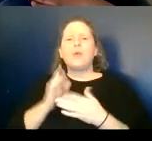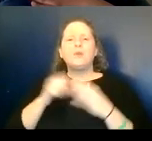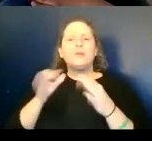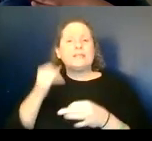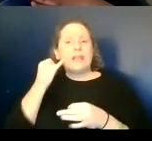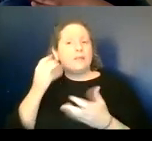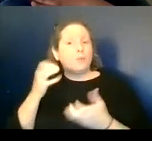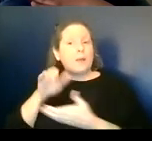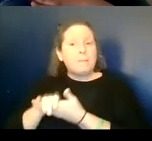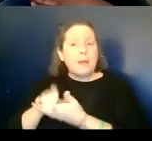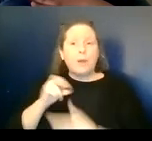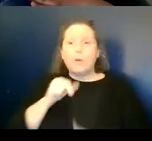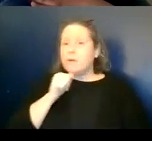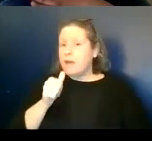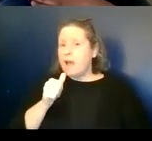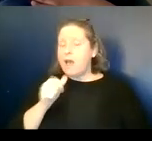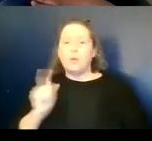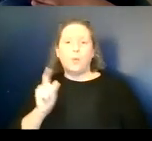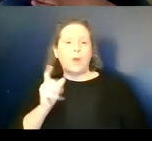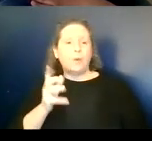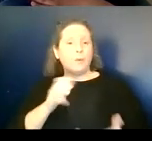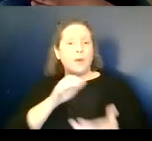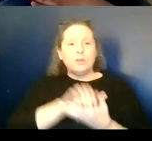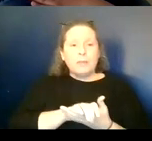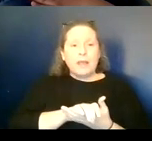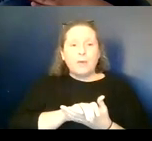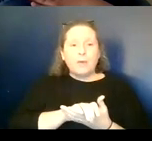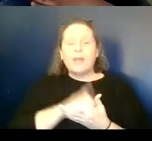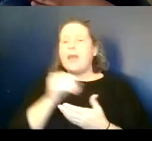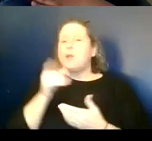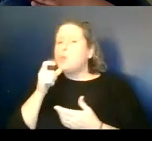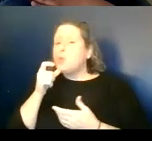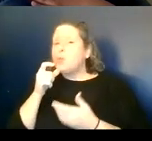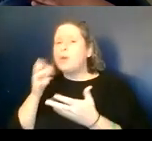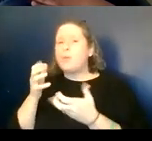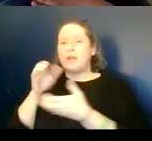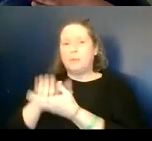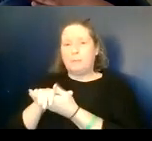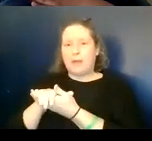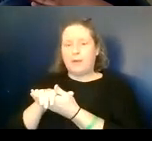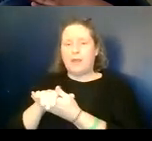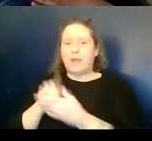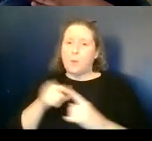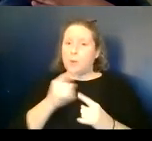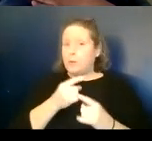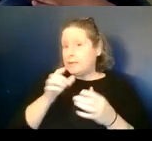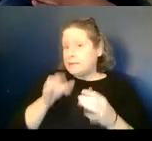not, where we want to get married, and who to marry. And when we decide to get